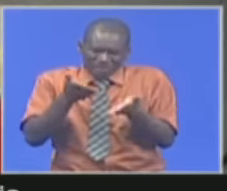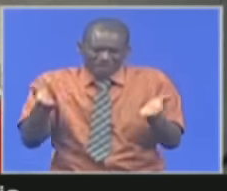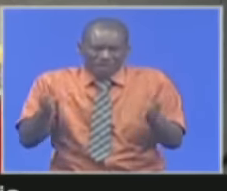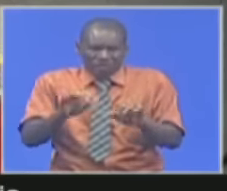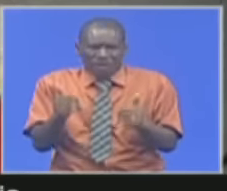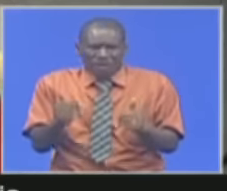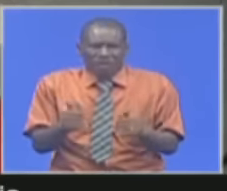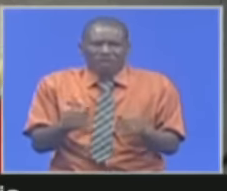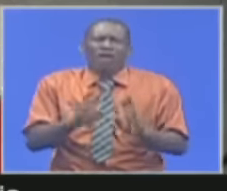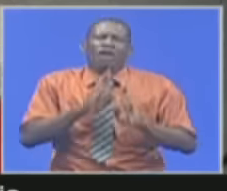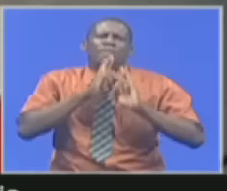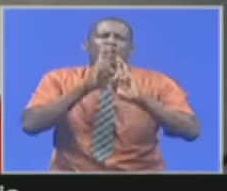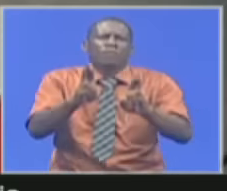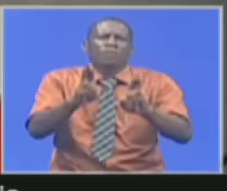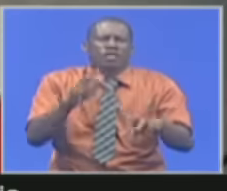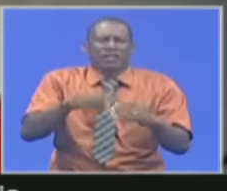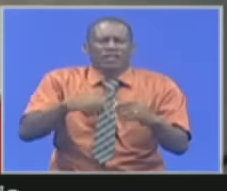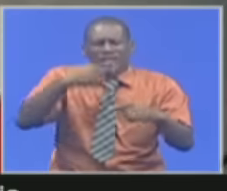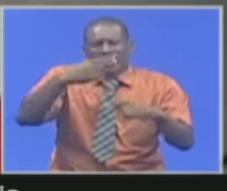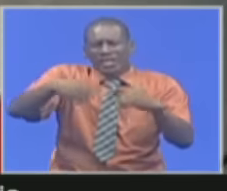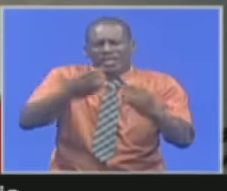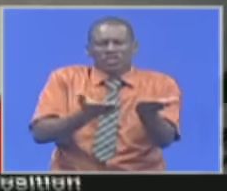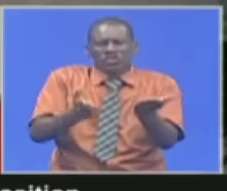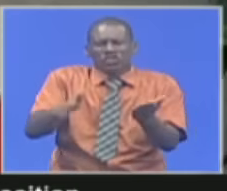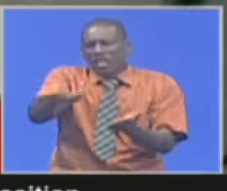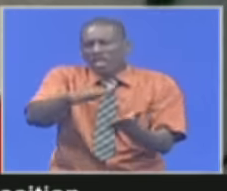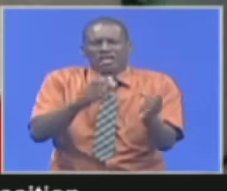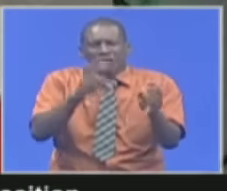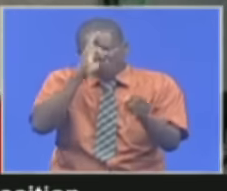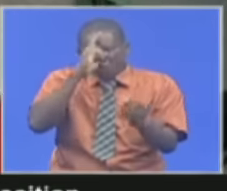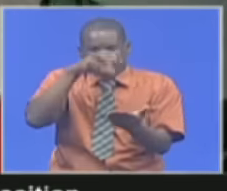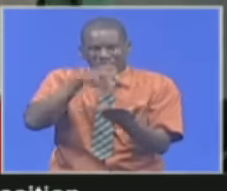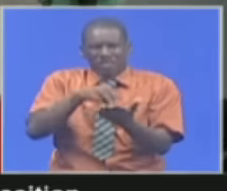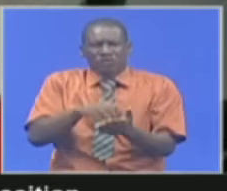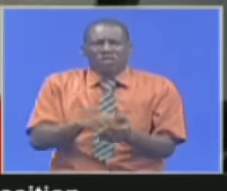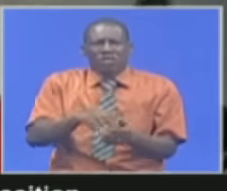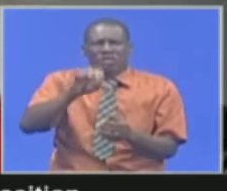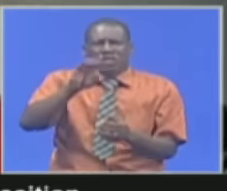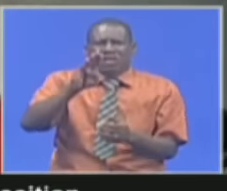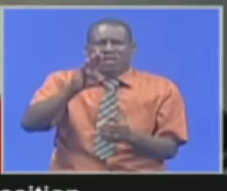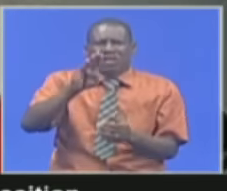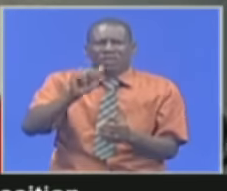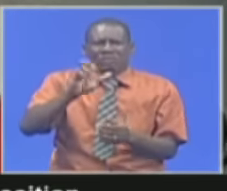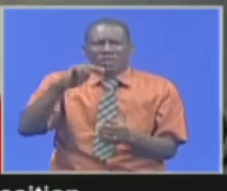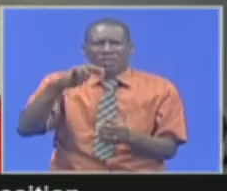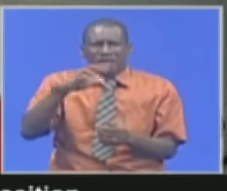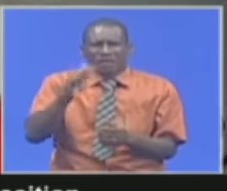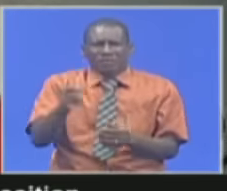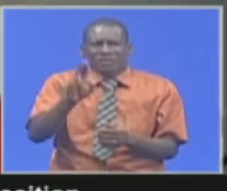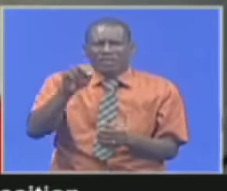been reported at the Industrial Area Police Station. Sharon Baranga, NTV.